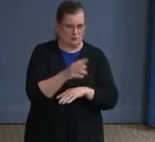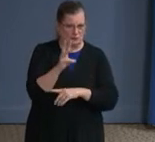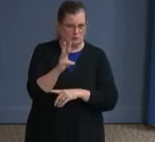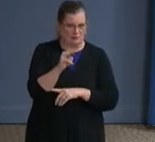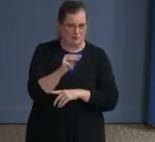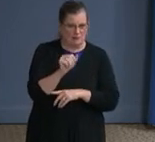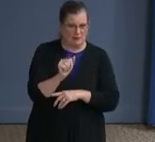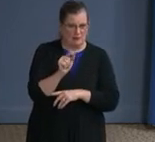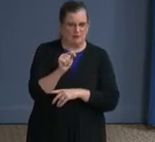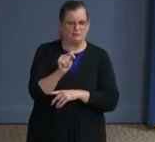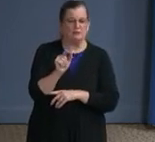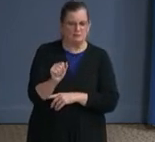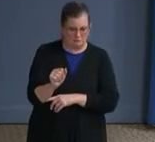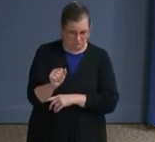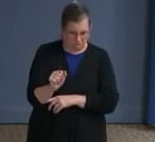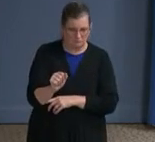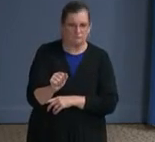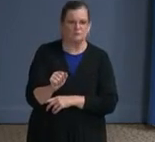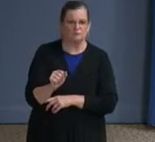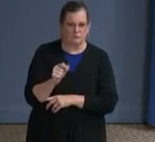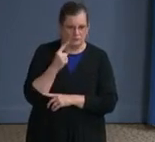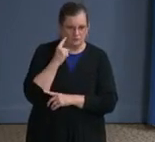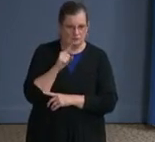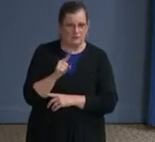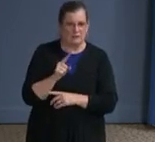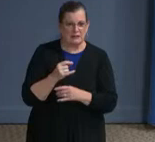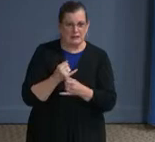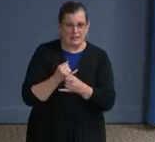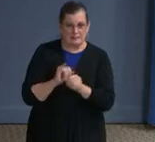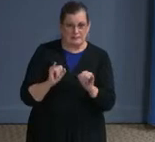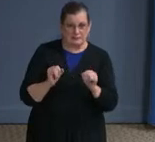in the city, and that is an independent